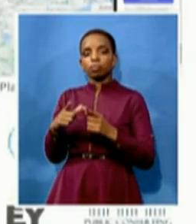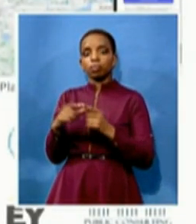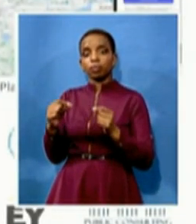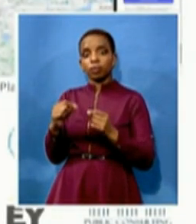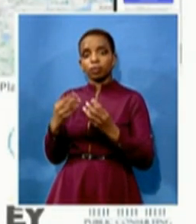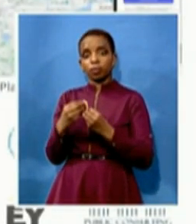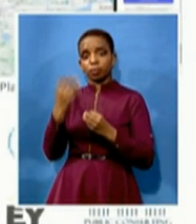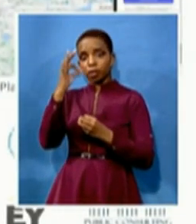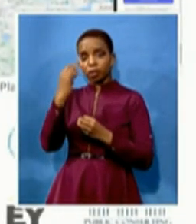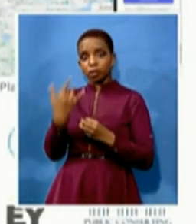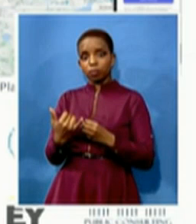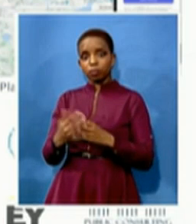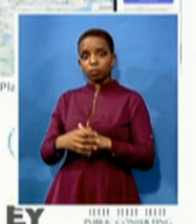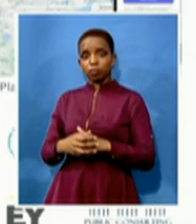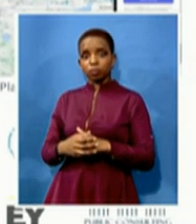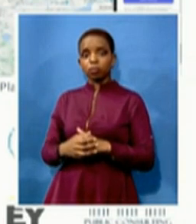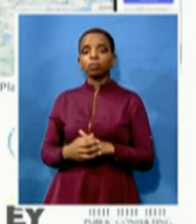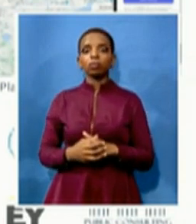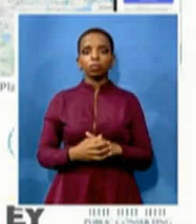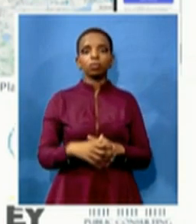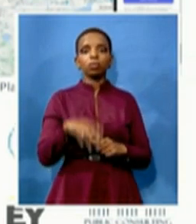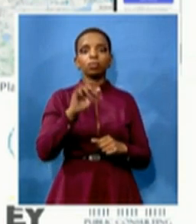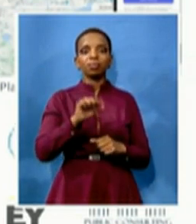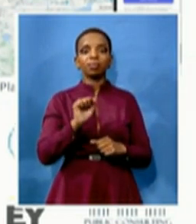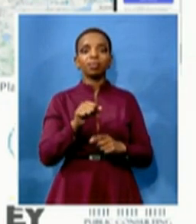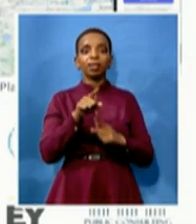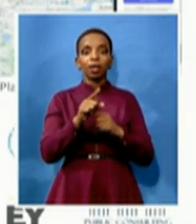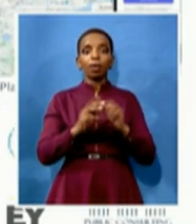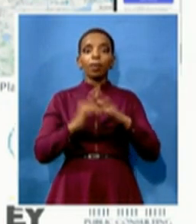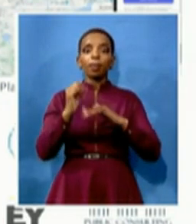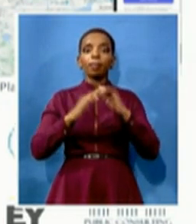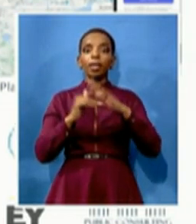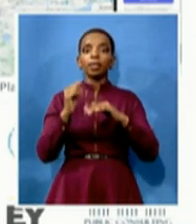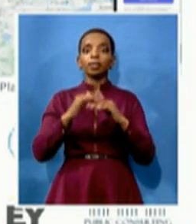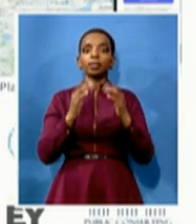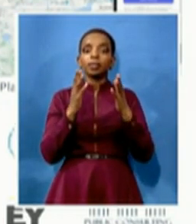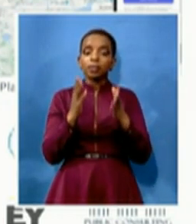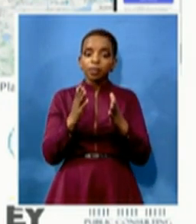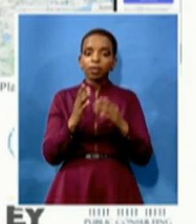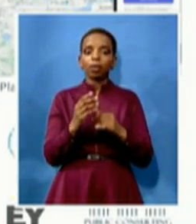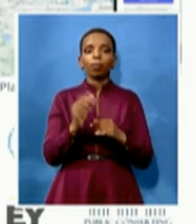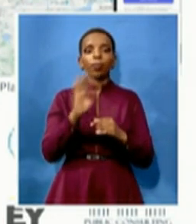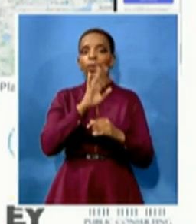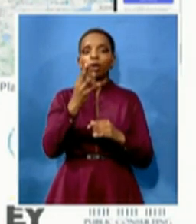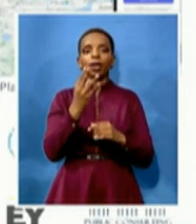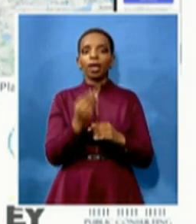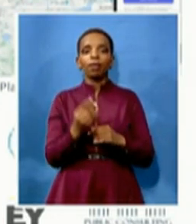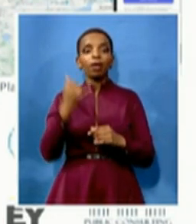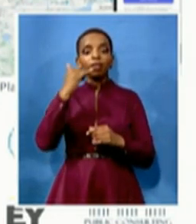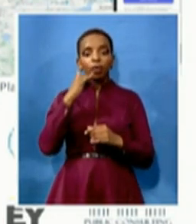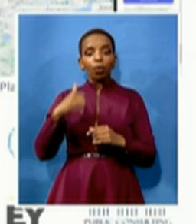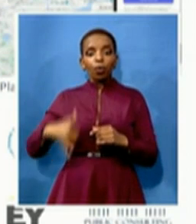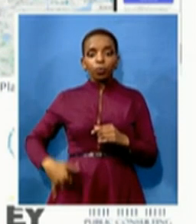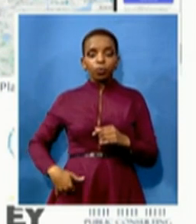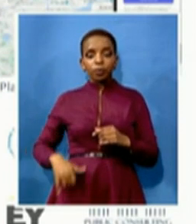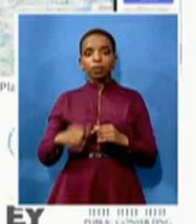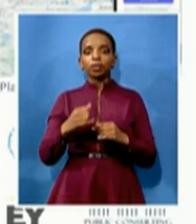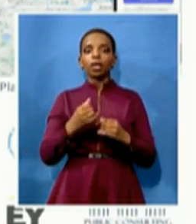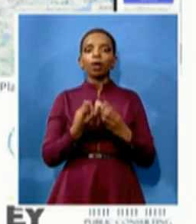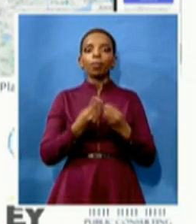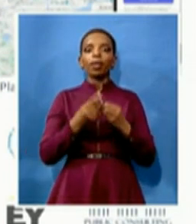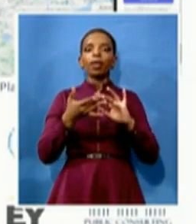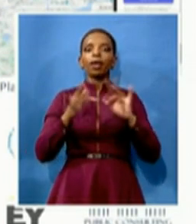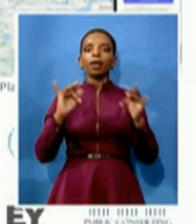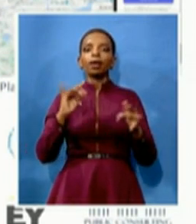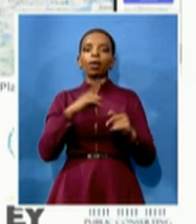code system that allows users who don't have smartphones to still be included in track and trace solutions, which no other technology can give you, but which is something